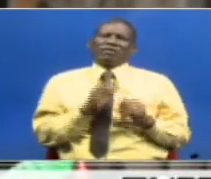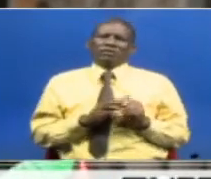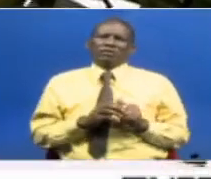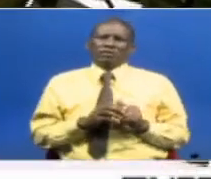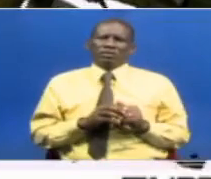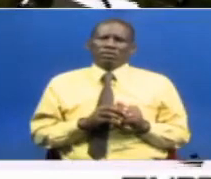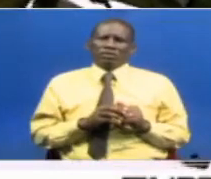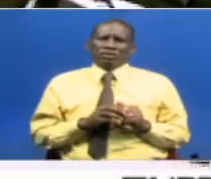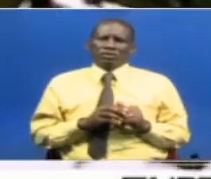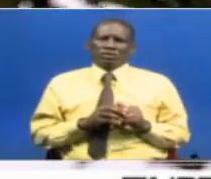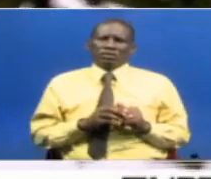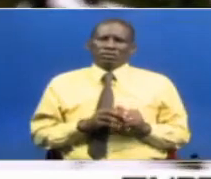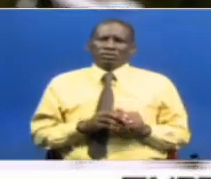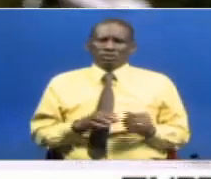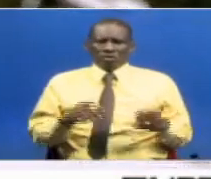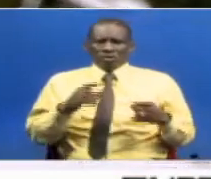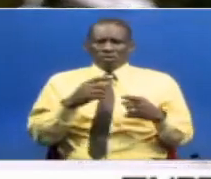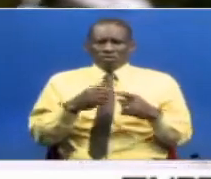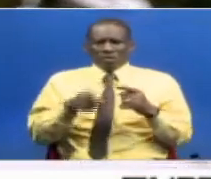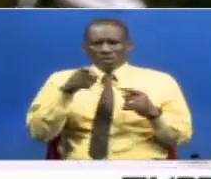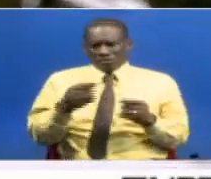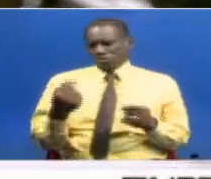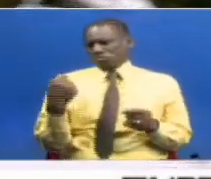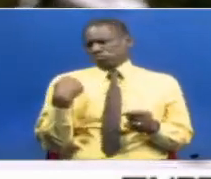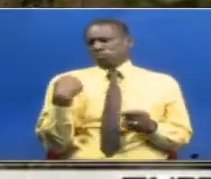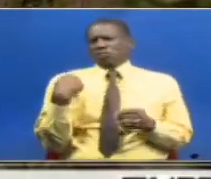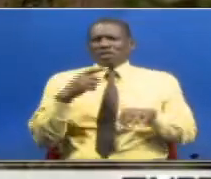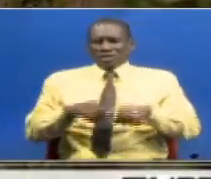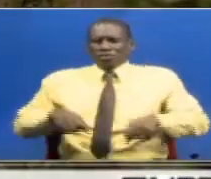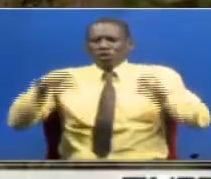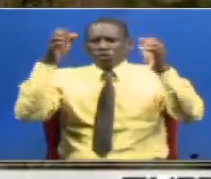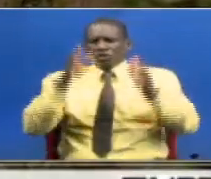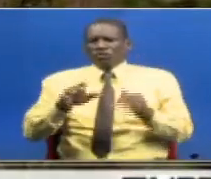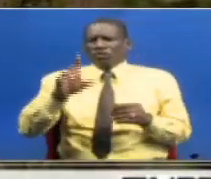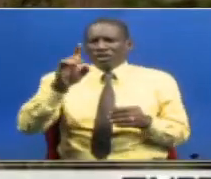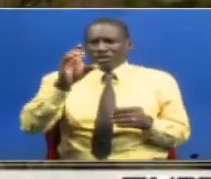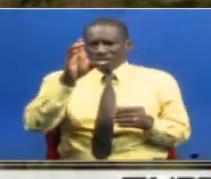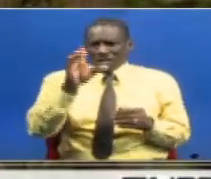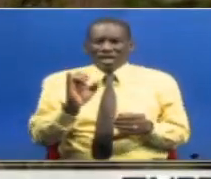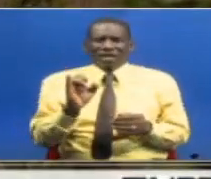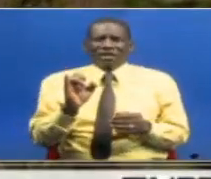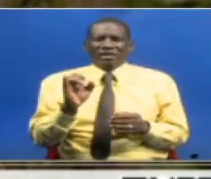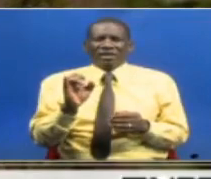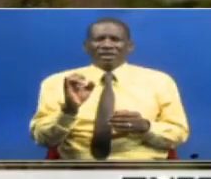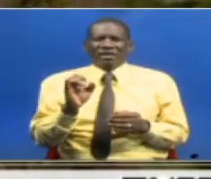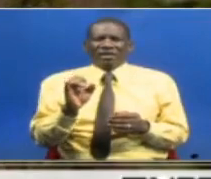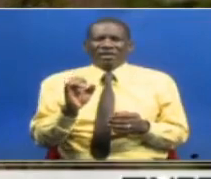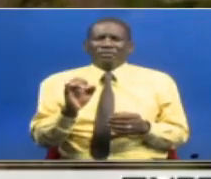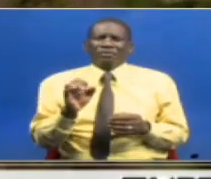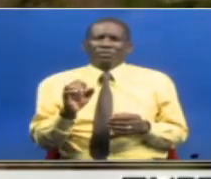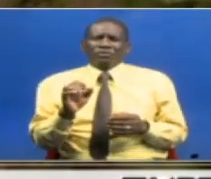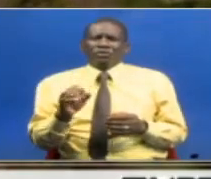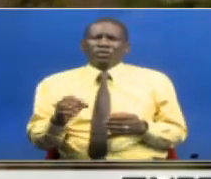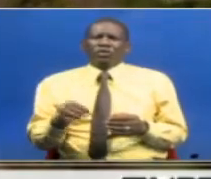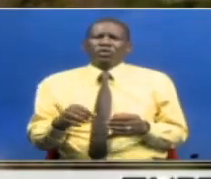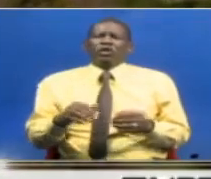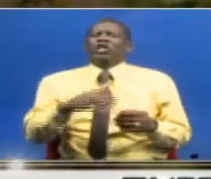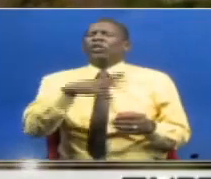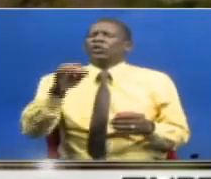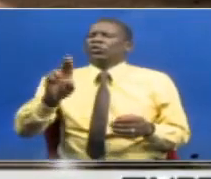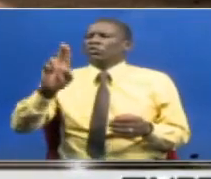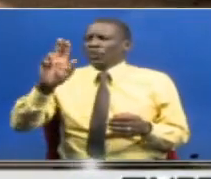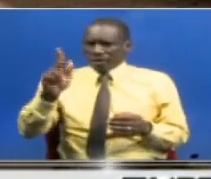hivyo mbali. That is until recently, when officers from the Directorate of Criminal Investigations, DCI, were in the United